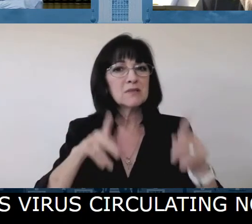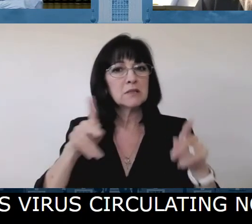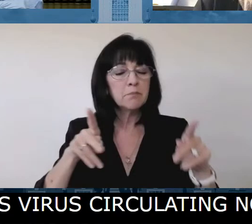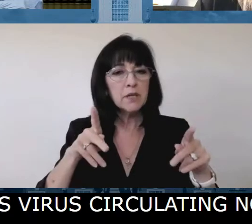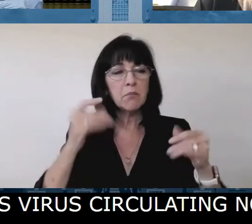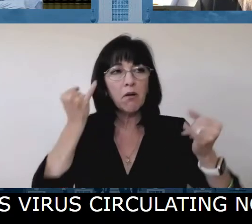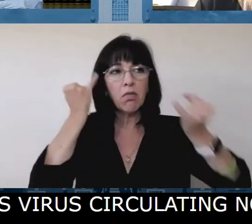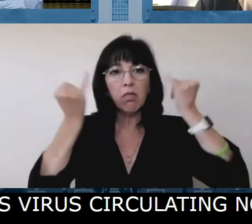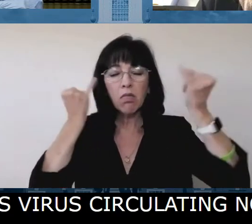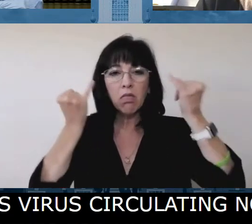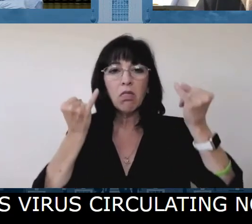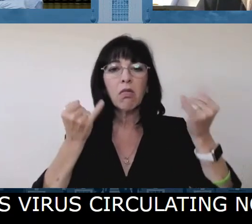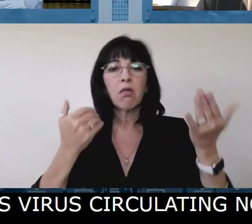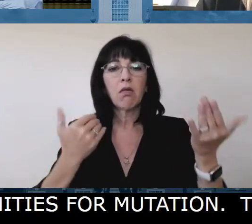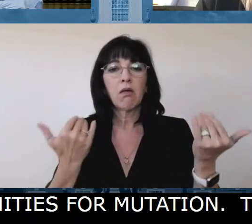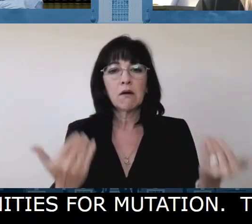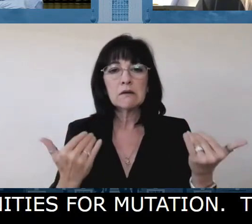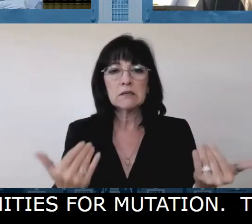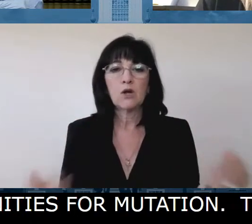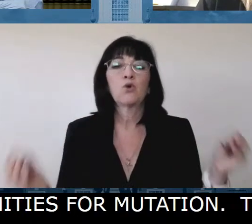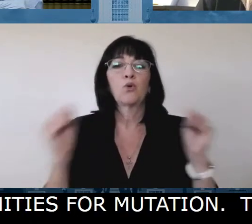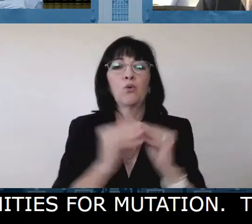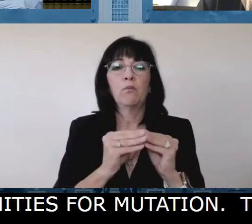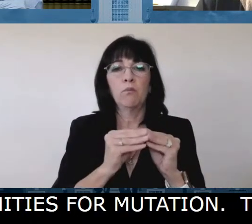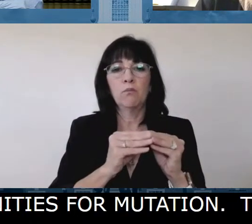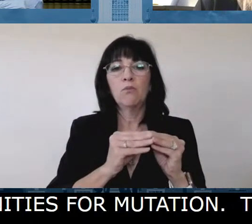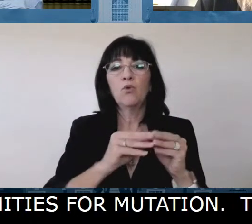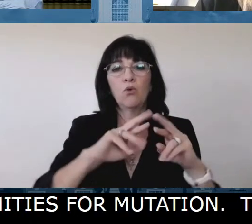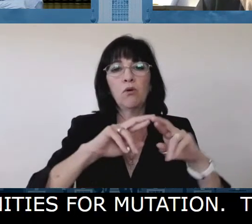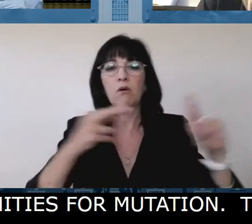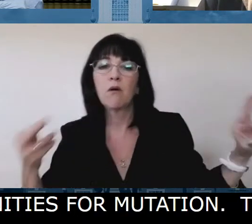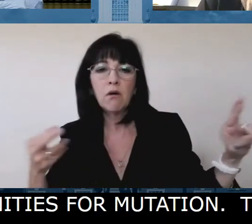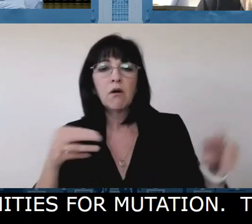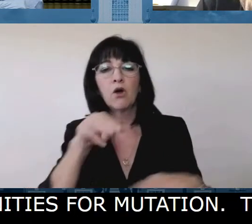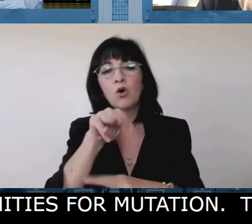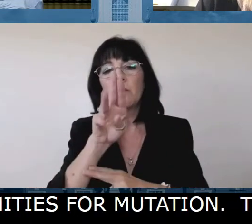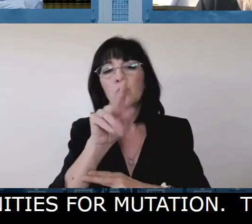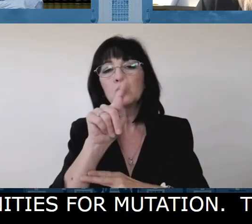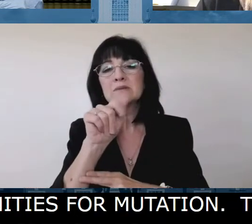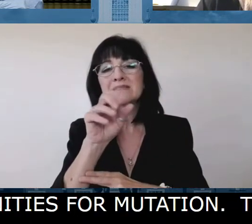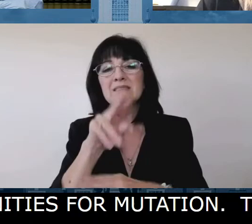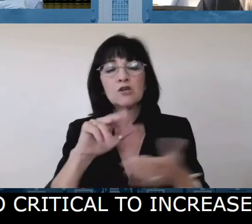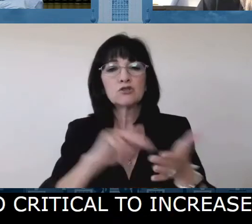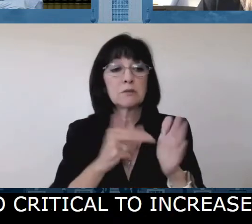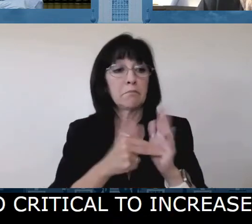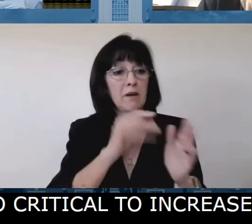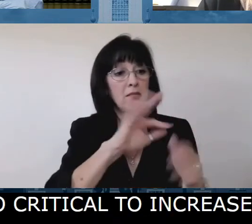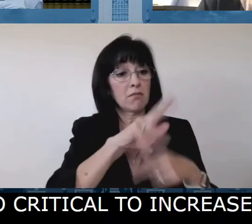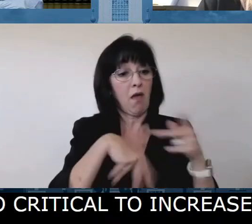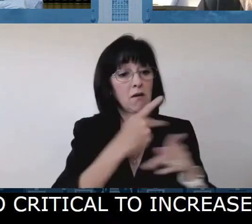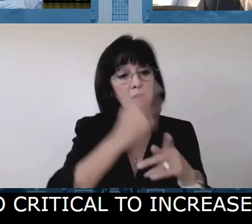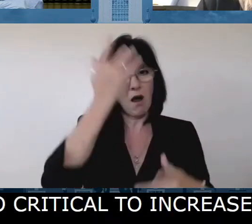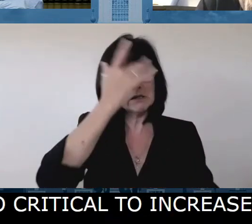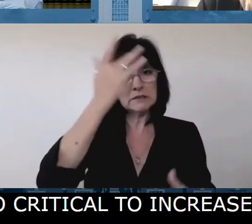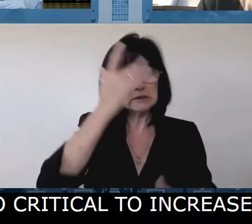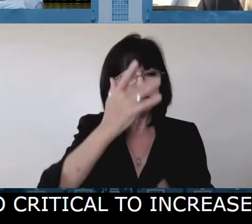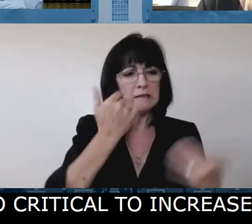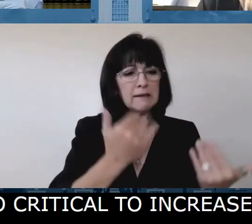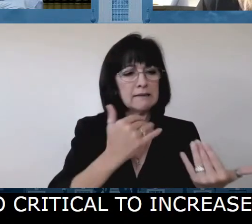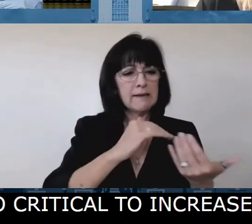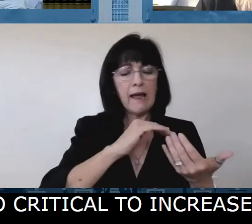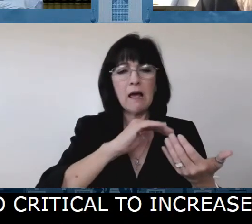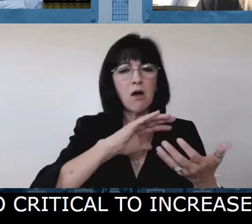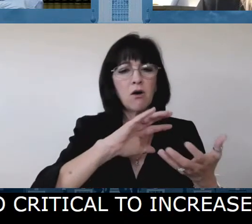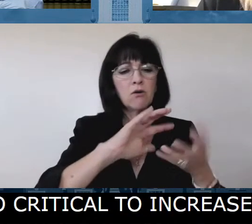why it is so critical to increase our vaccination rates. It's great that we're at 73% adults with one